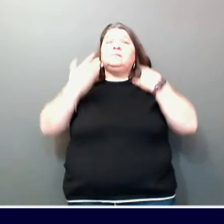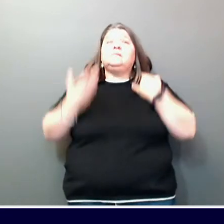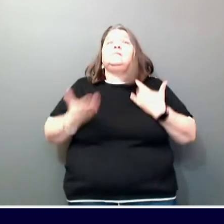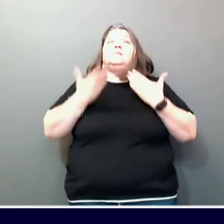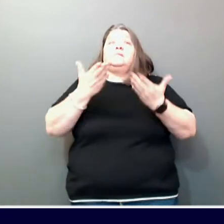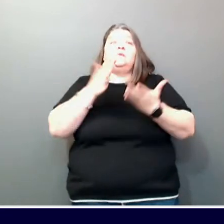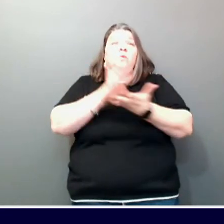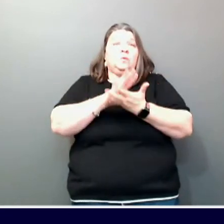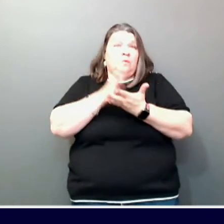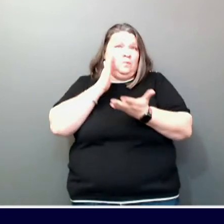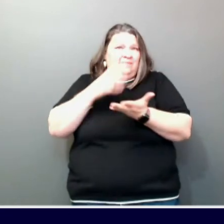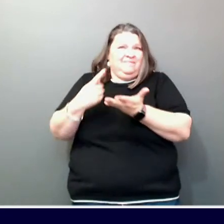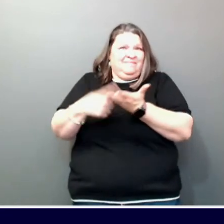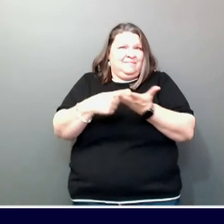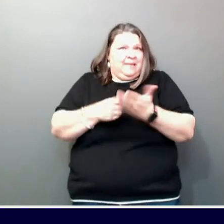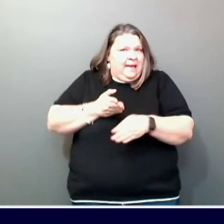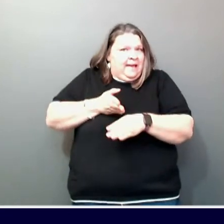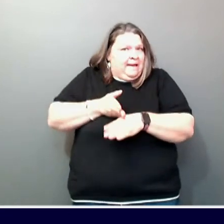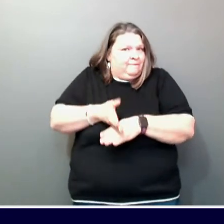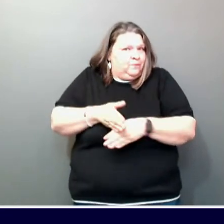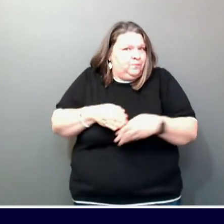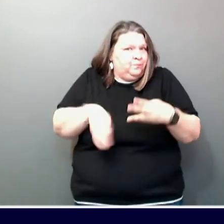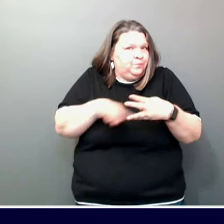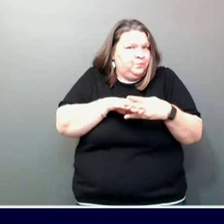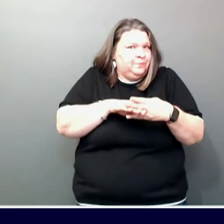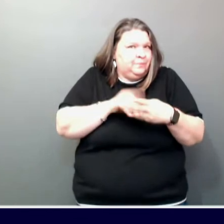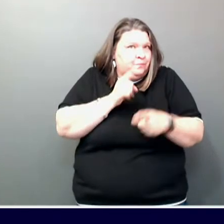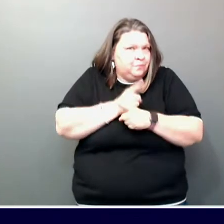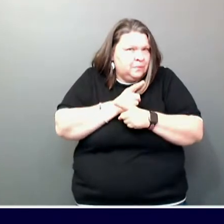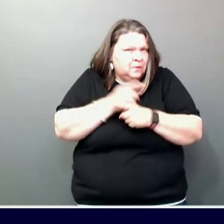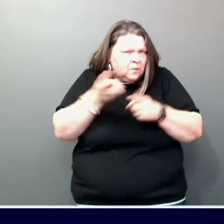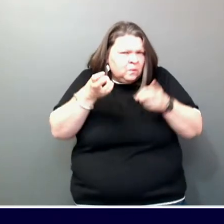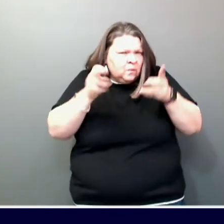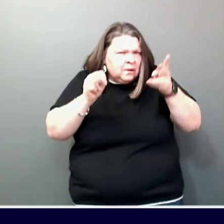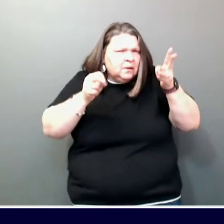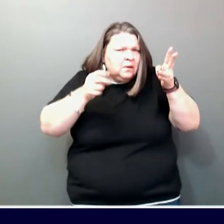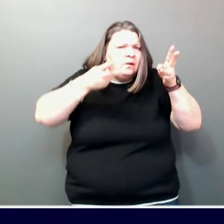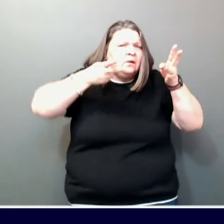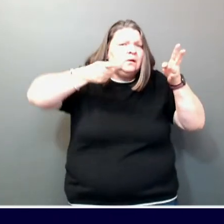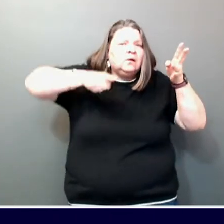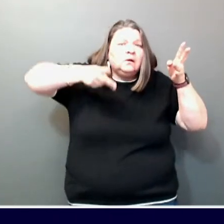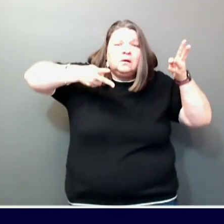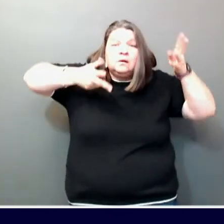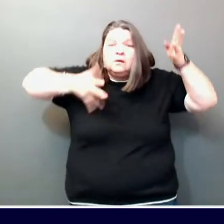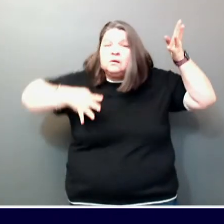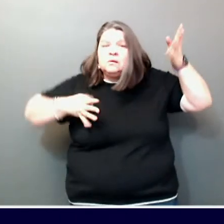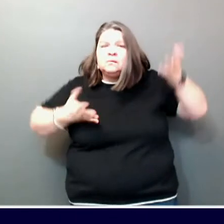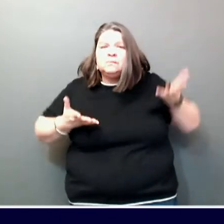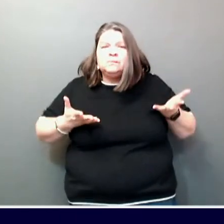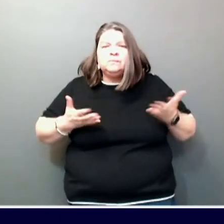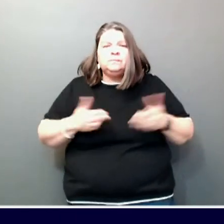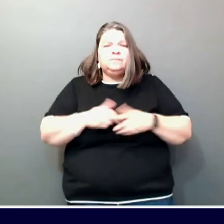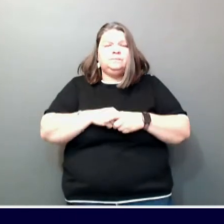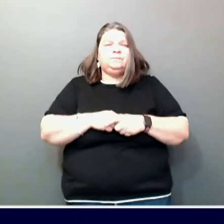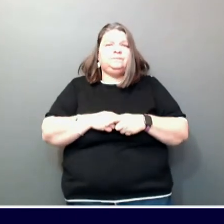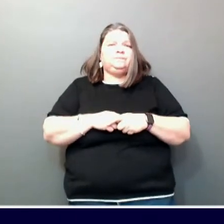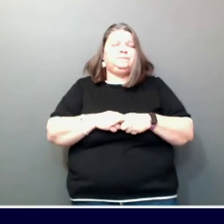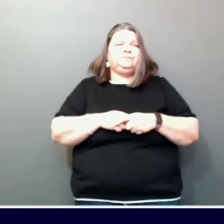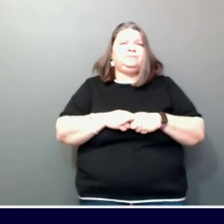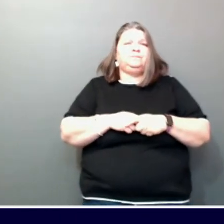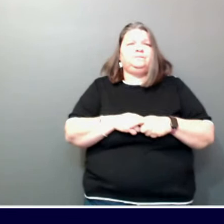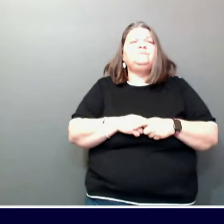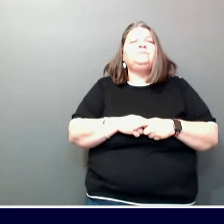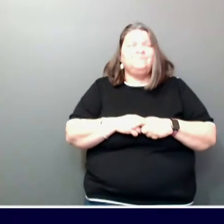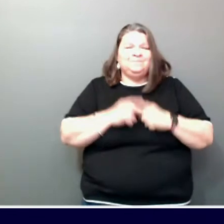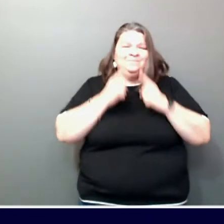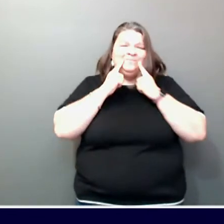mean immediately after, or will you need a little bit of time to sort of see whether we've got a spike? Can you just clarify that? Yeah. Yeah, I